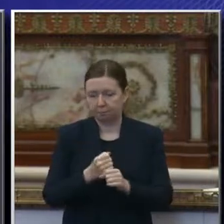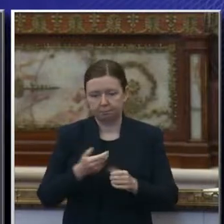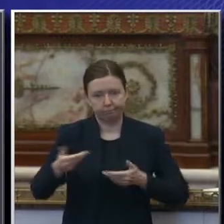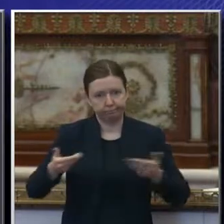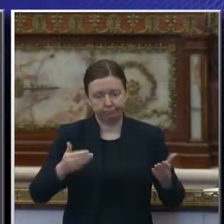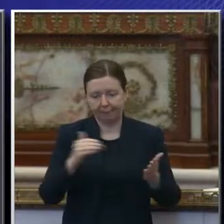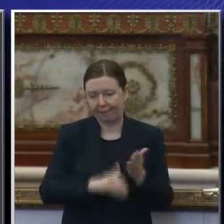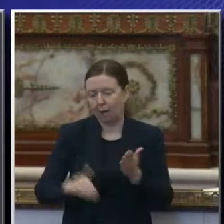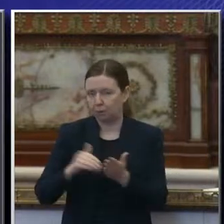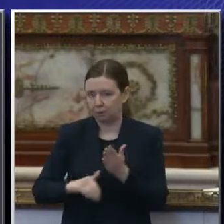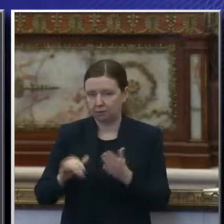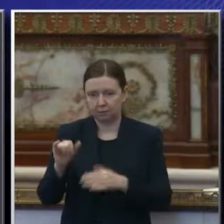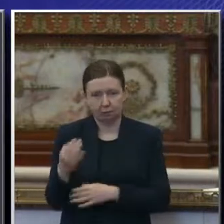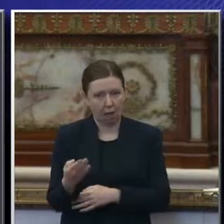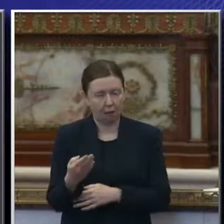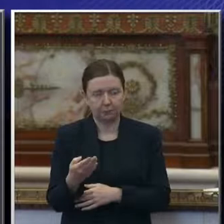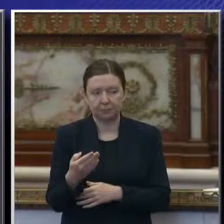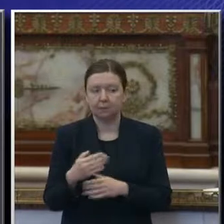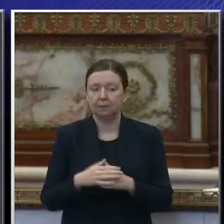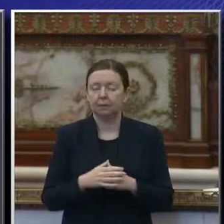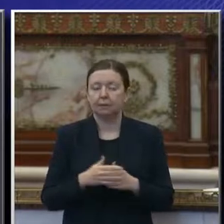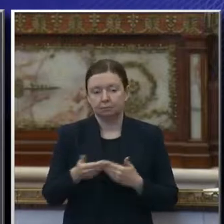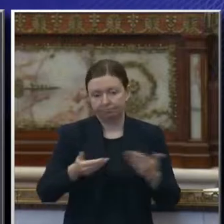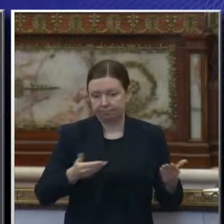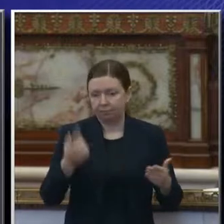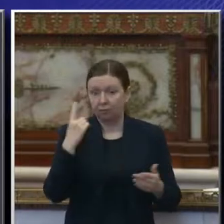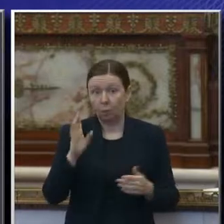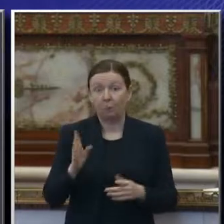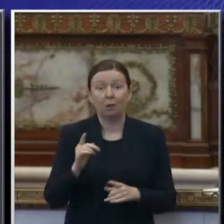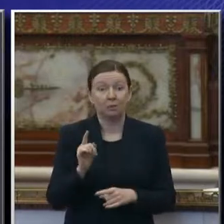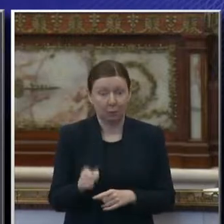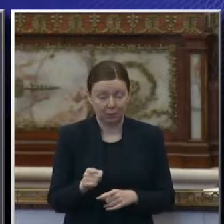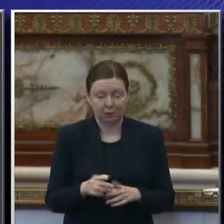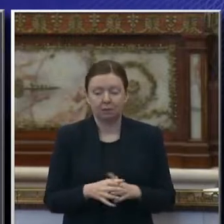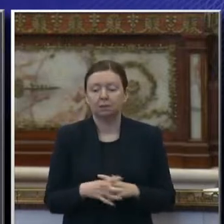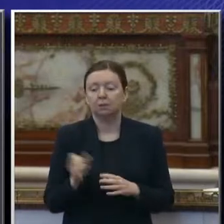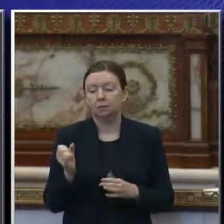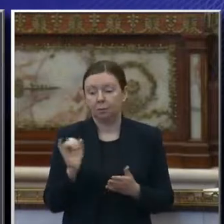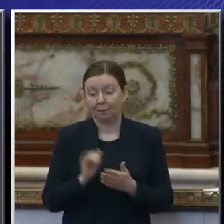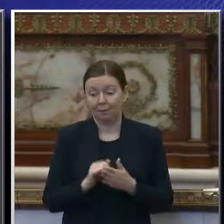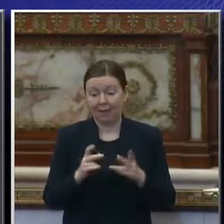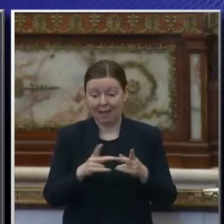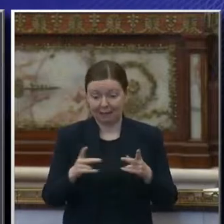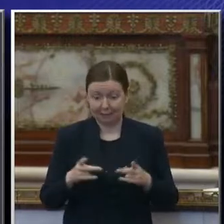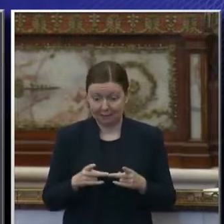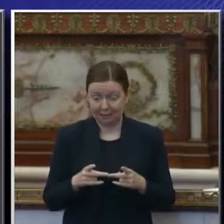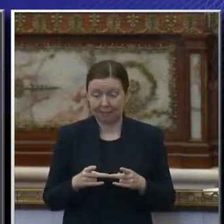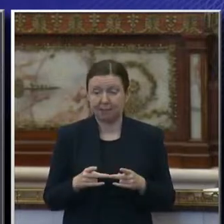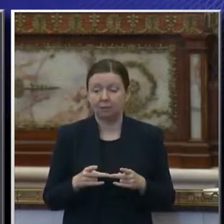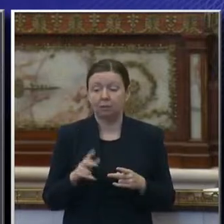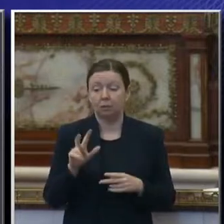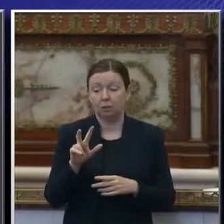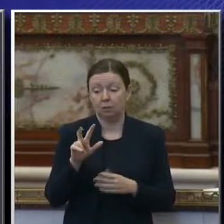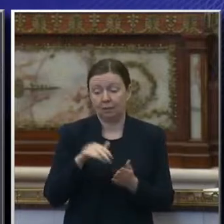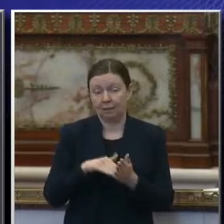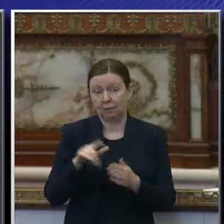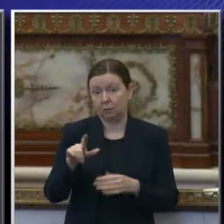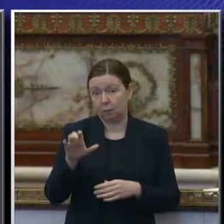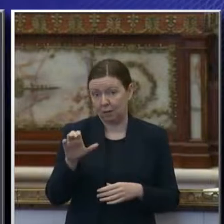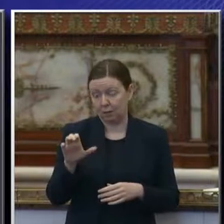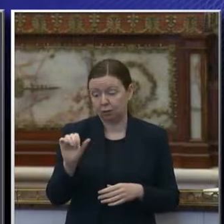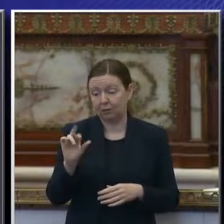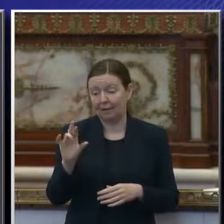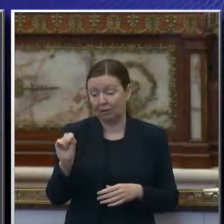know, thousands of jobs for Baltimore. So that site, again, 3,100 acres, it's